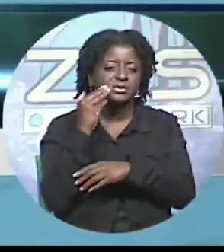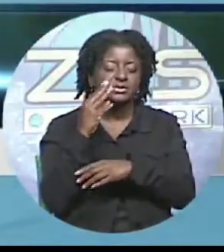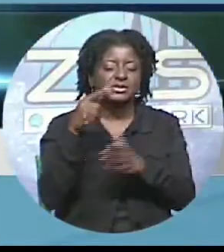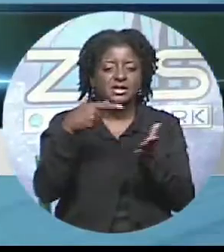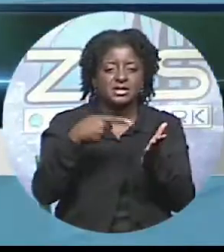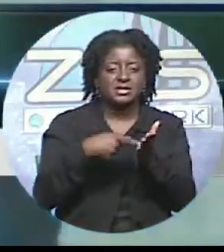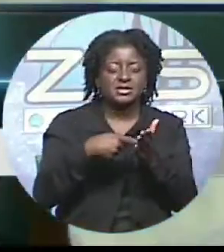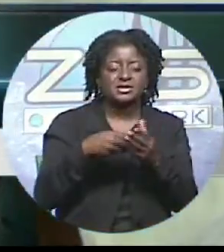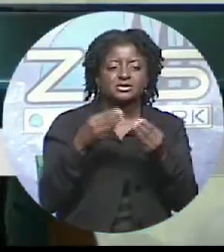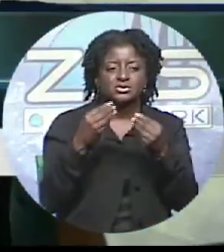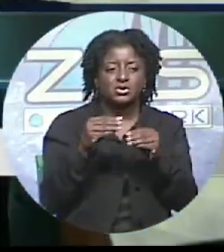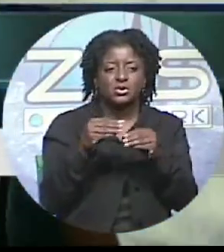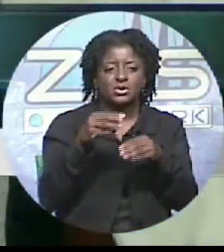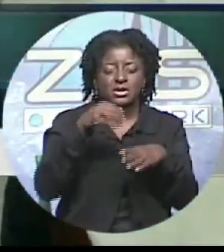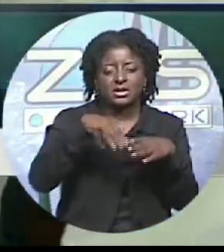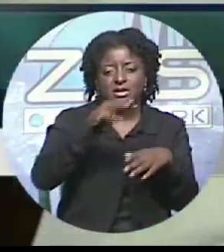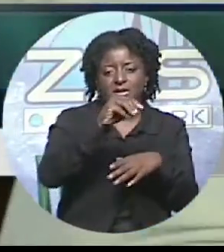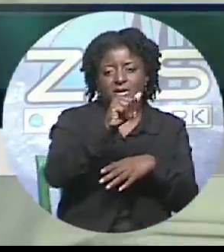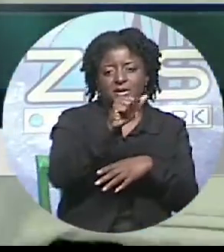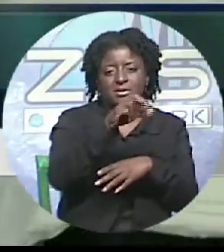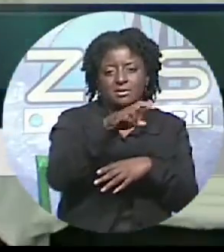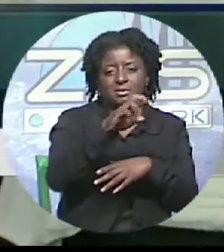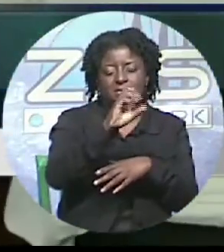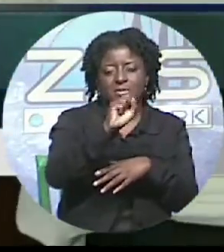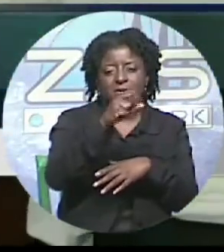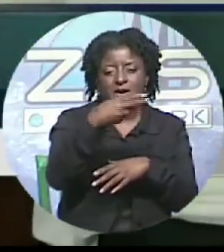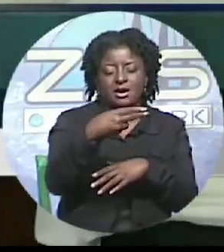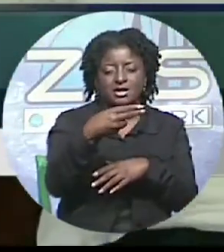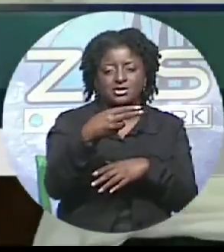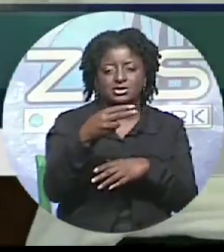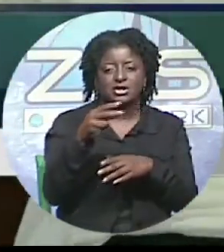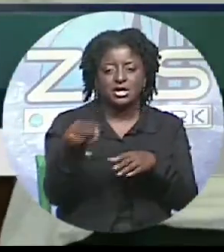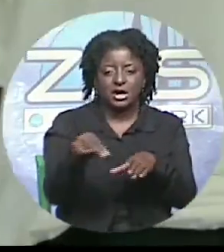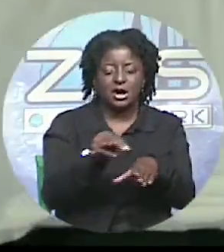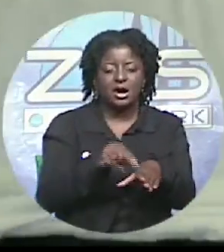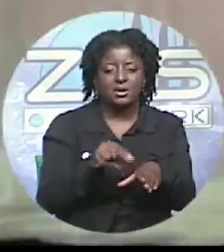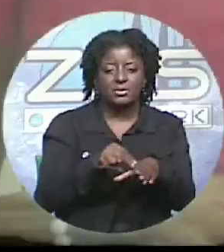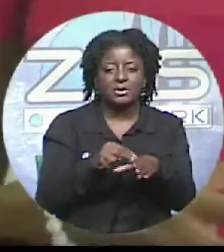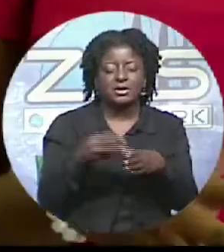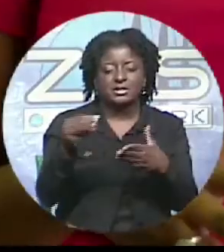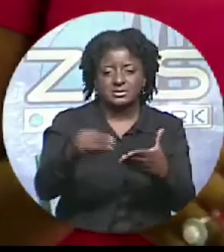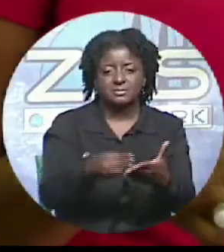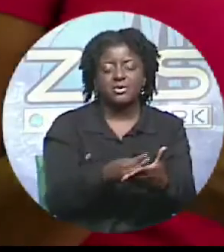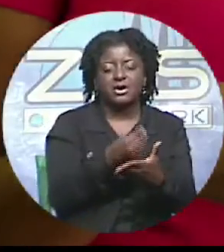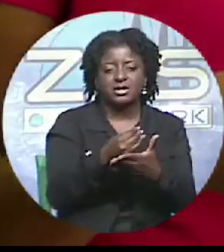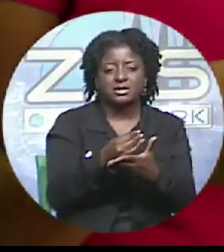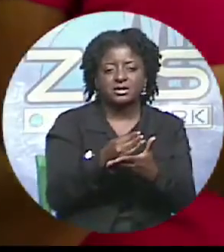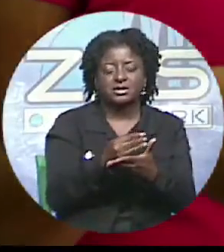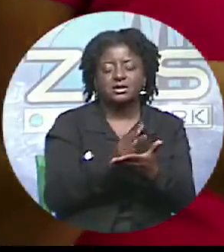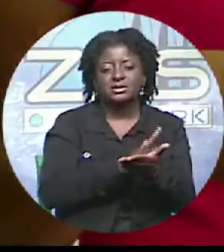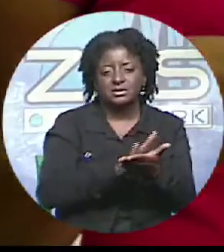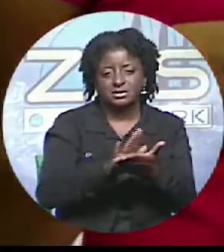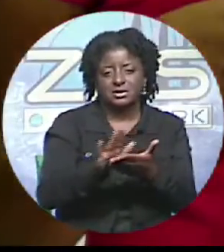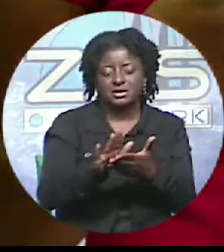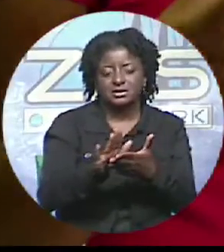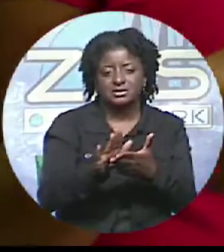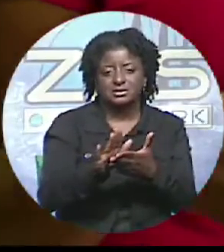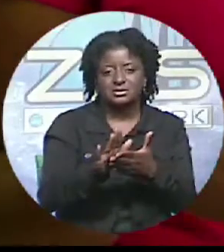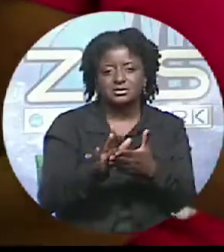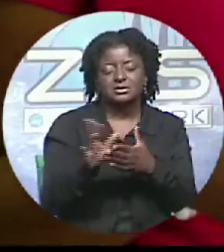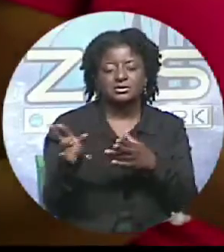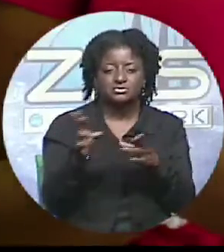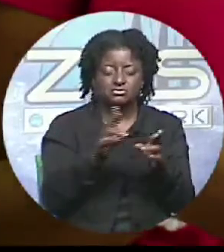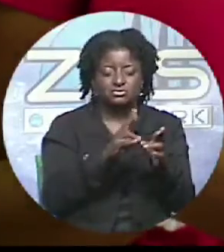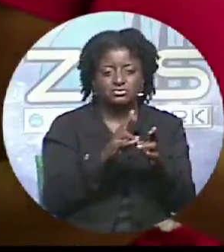is nothing short of modern, polished, and on point. This is the retail store and main office in Abaco.